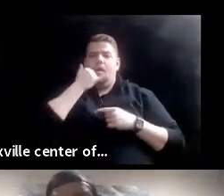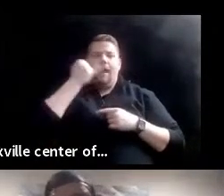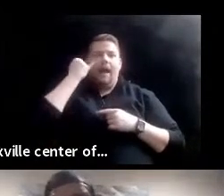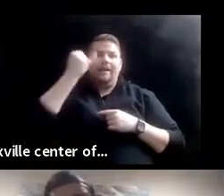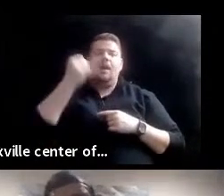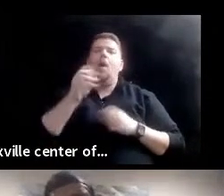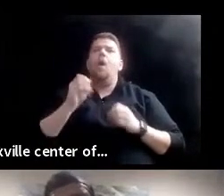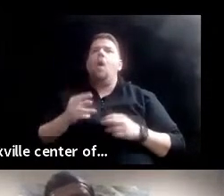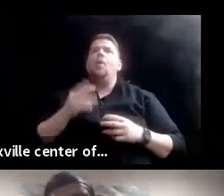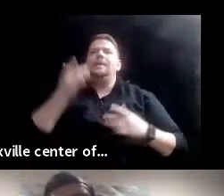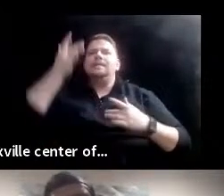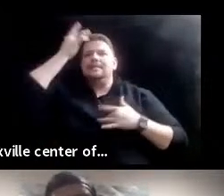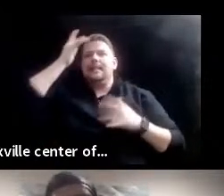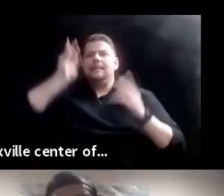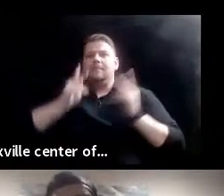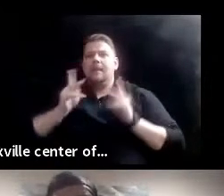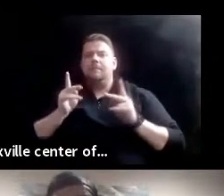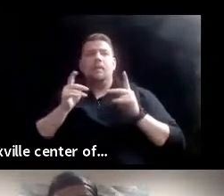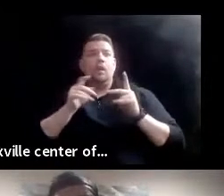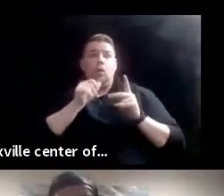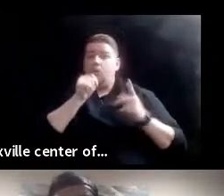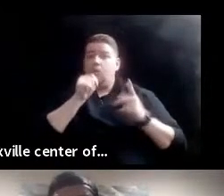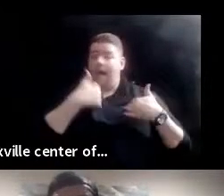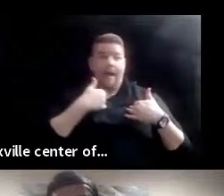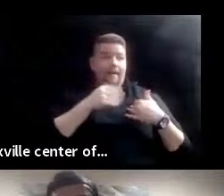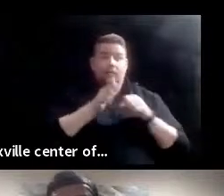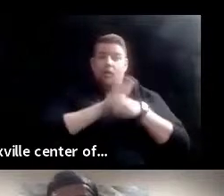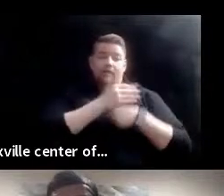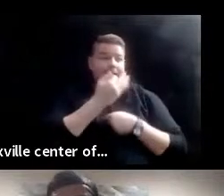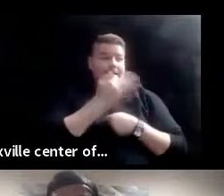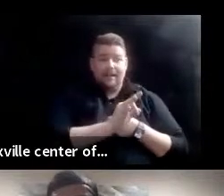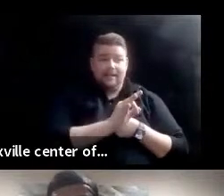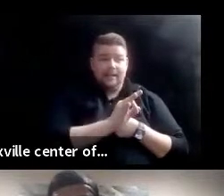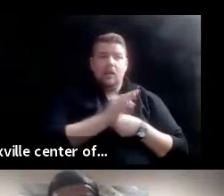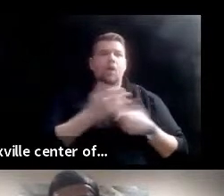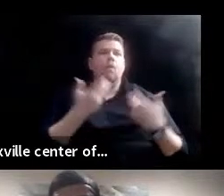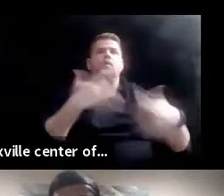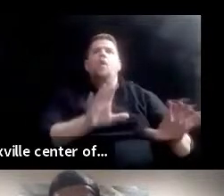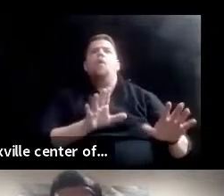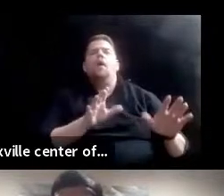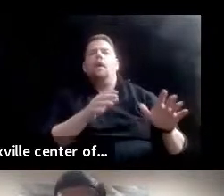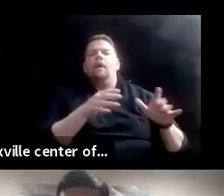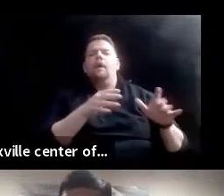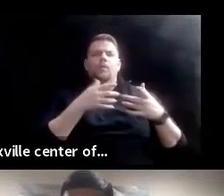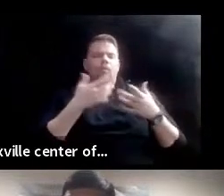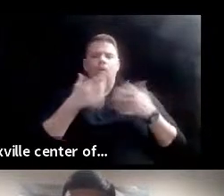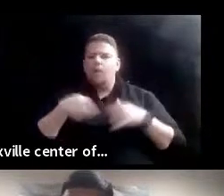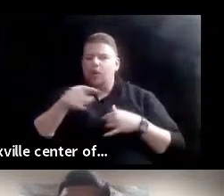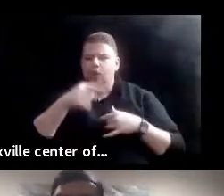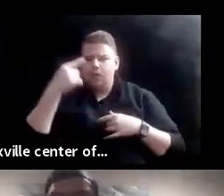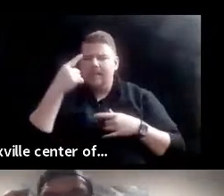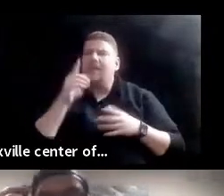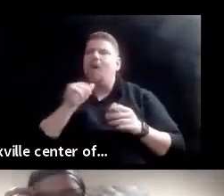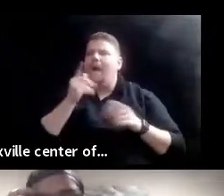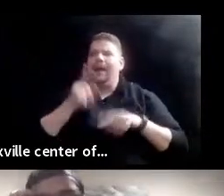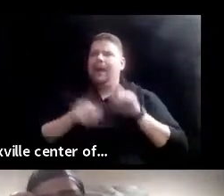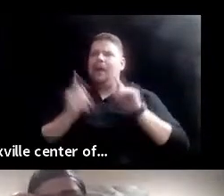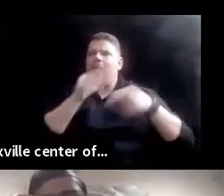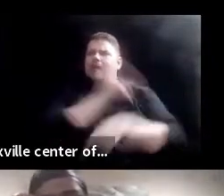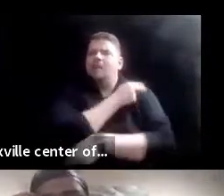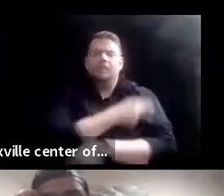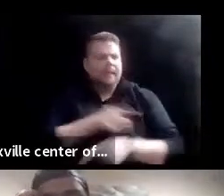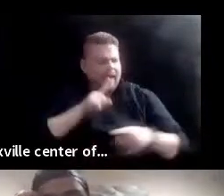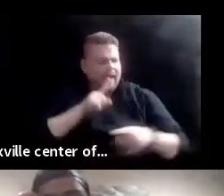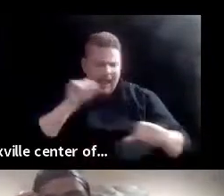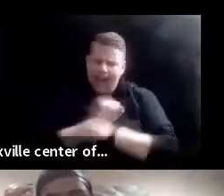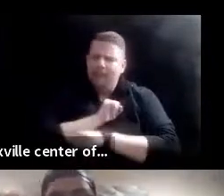people who have things other than COVID-19, that we don't want the message for you to think that you shouldn't come to the hospital. You